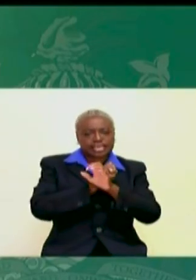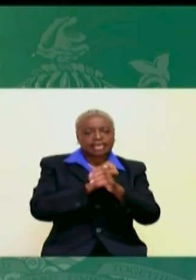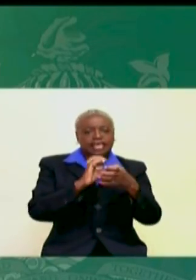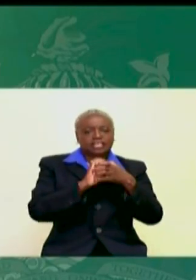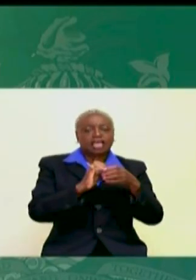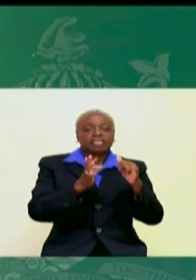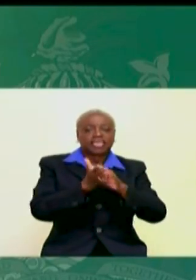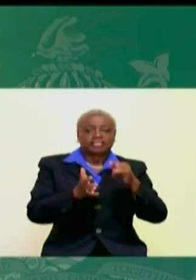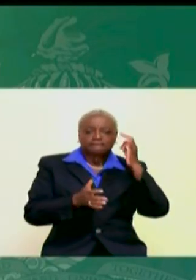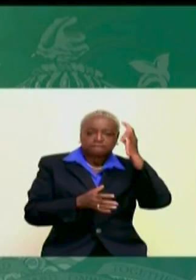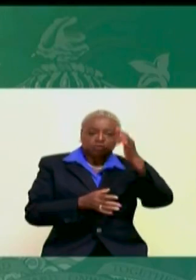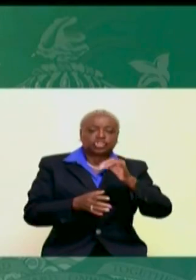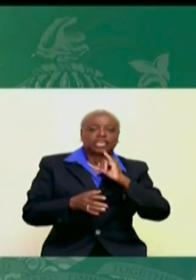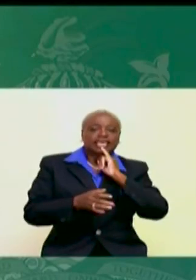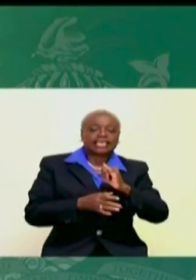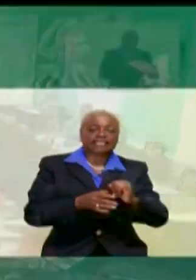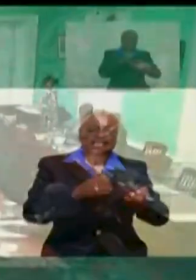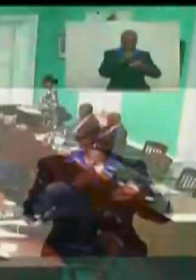future is safe. Yes.